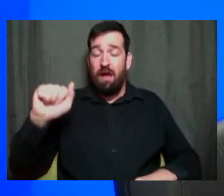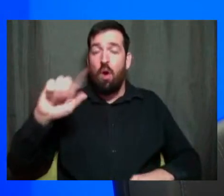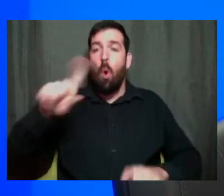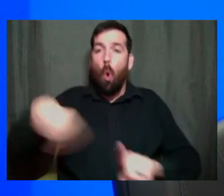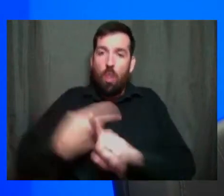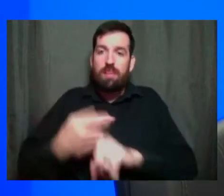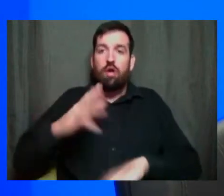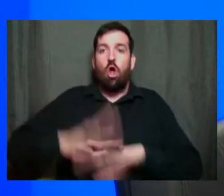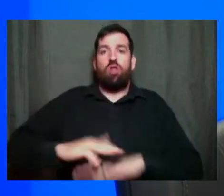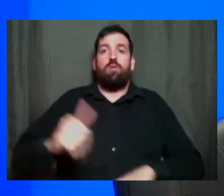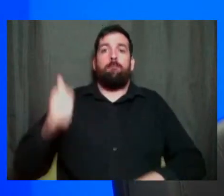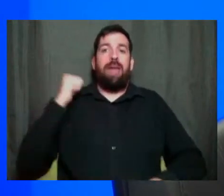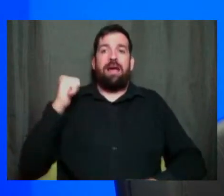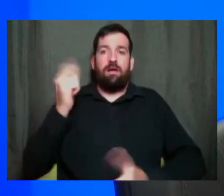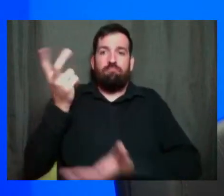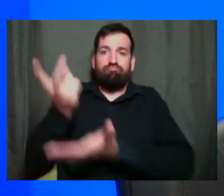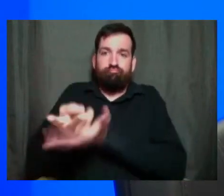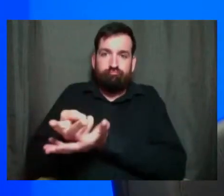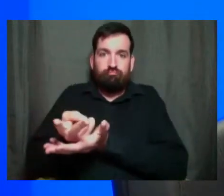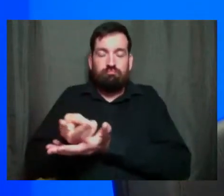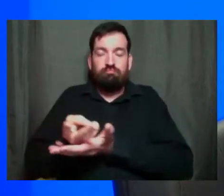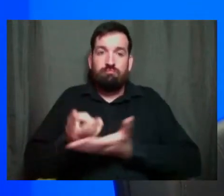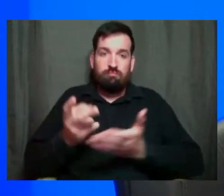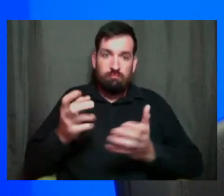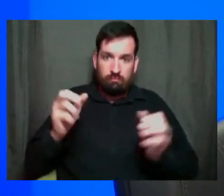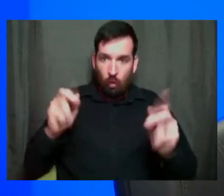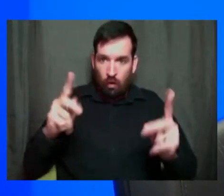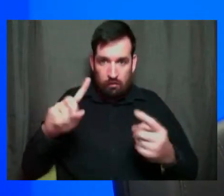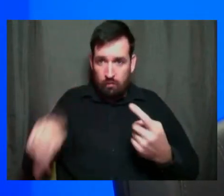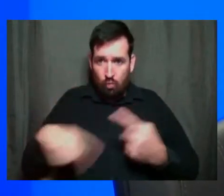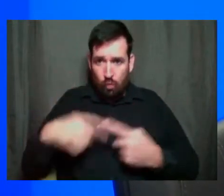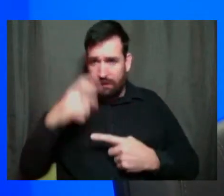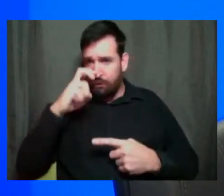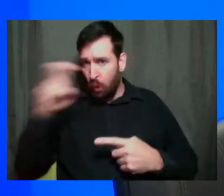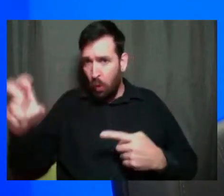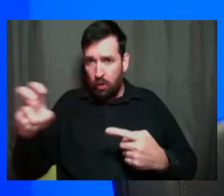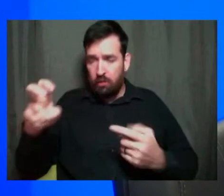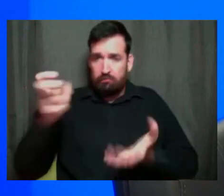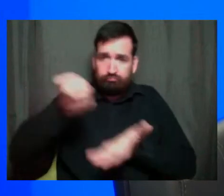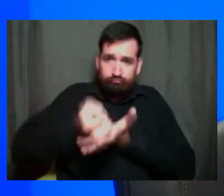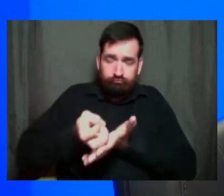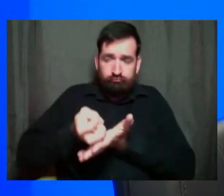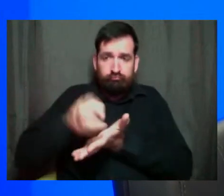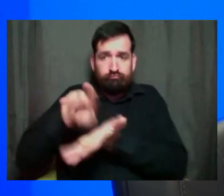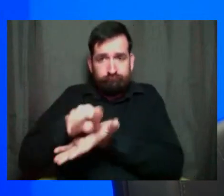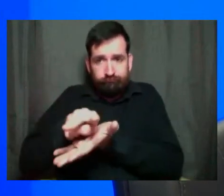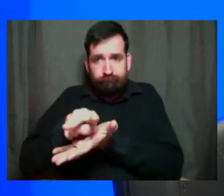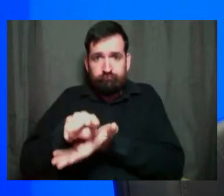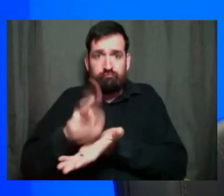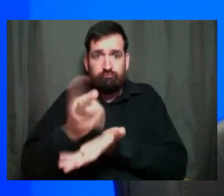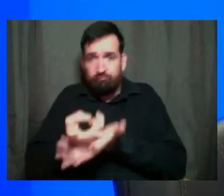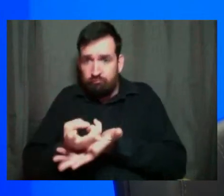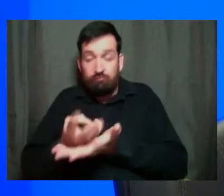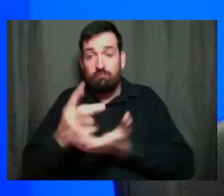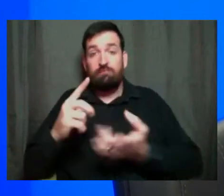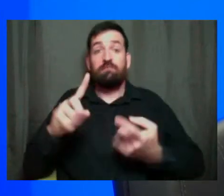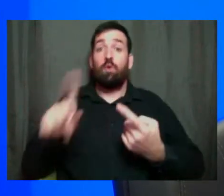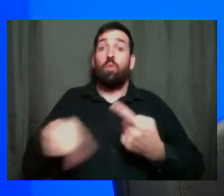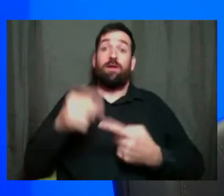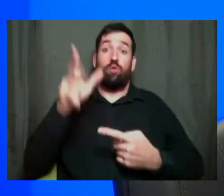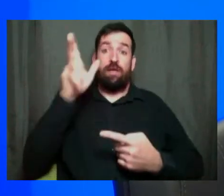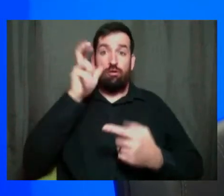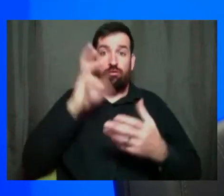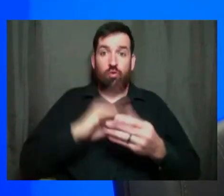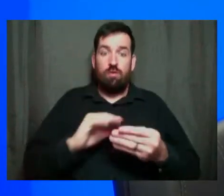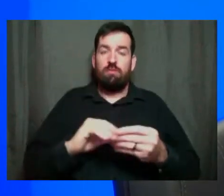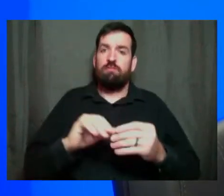hint. Obviously, their bed partner. Okay, when's the snoring? Is it on their back, on their side, all night long? Is there a difference? And when you hear this story, well, they almost